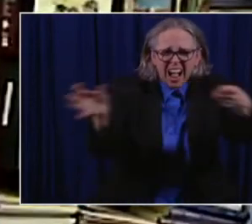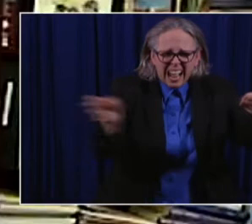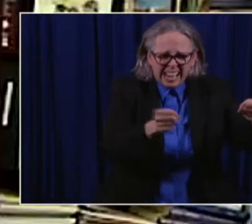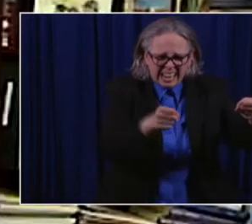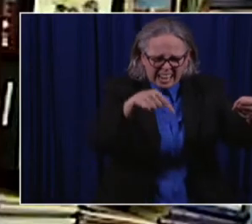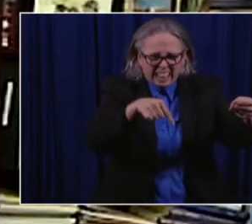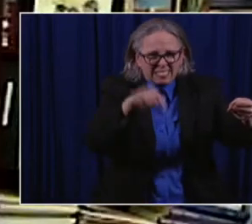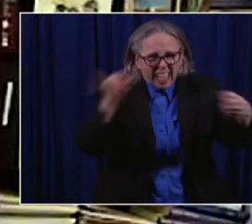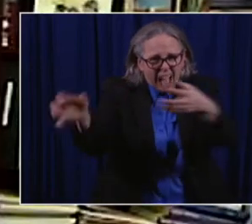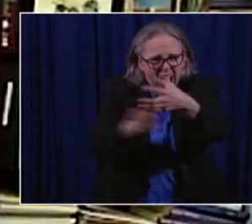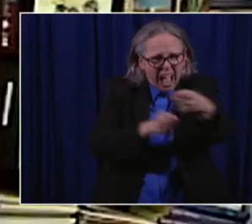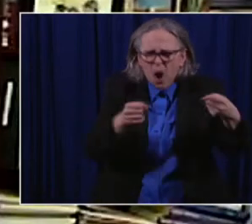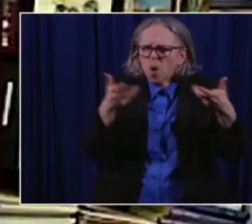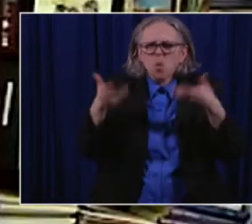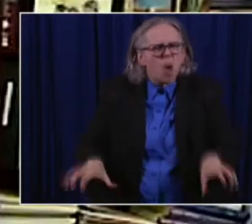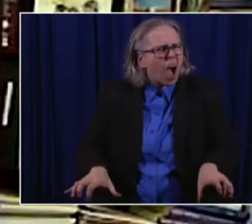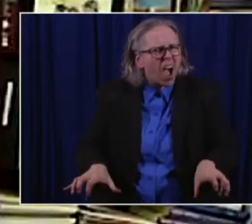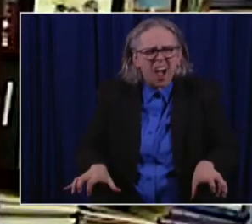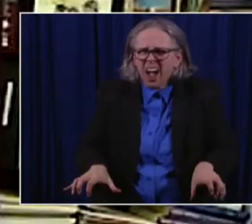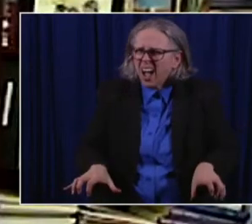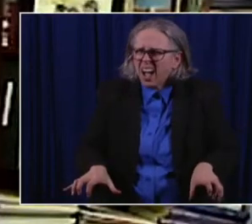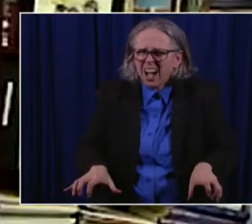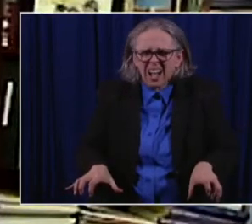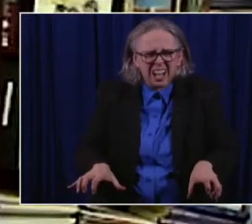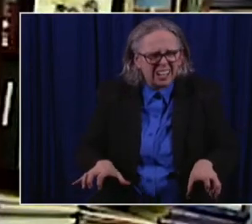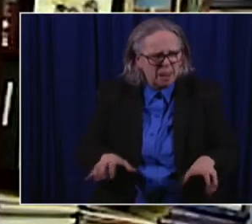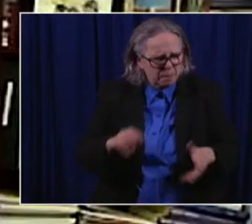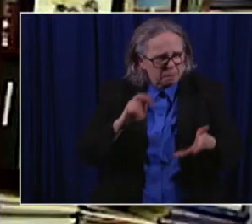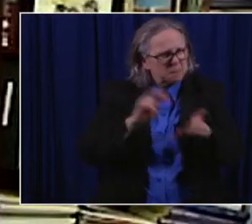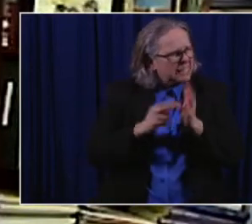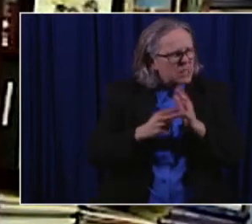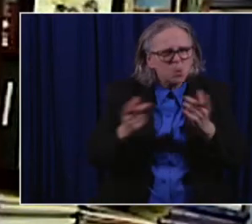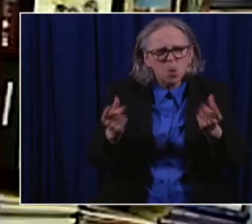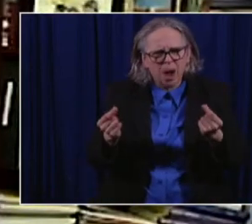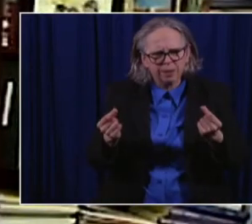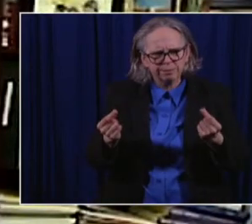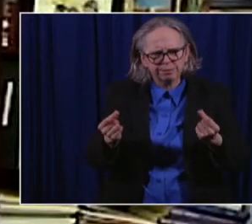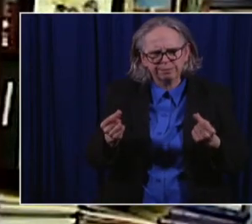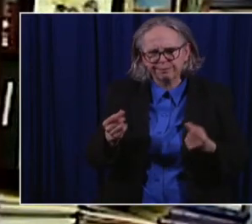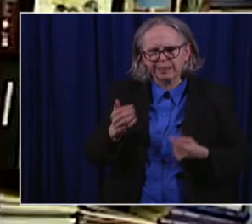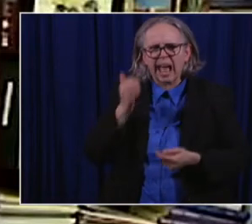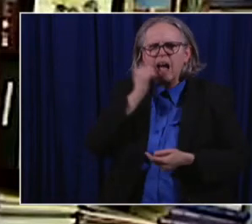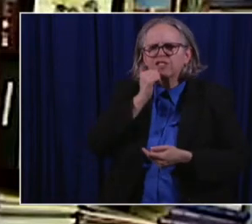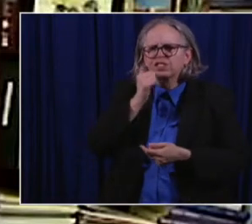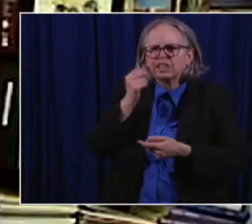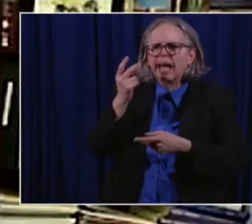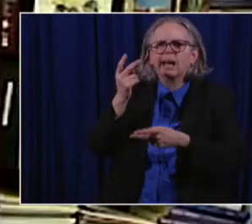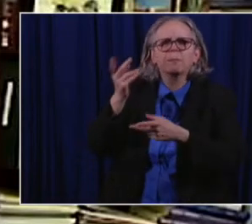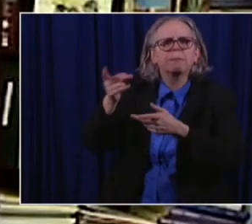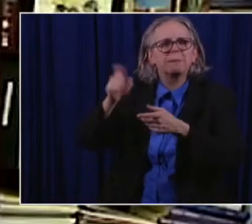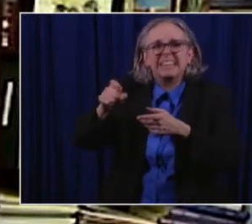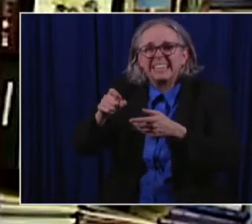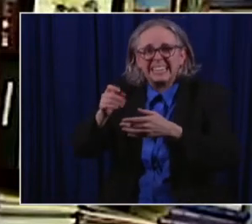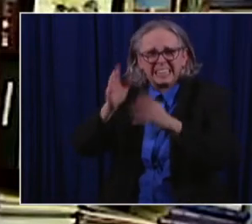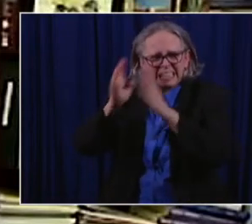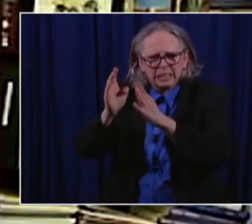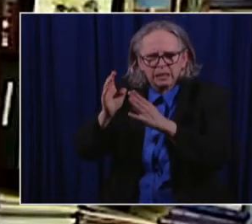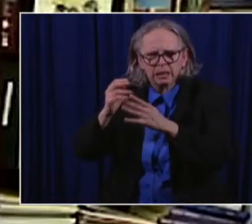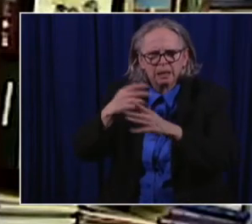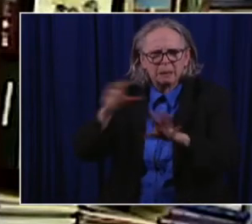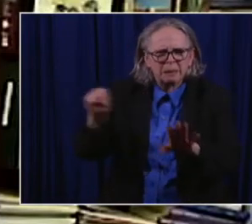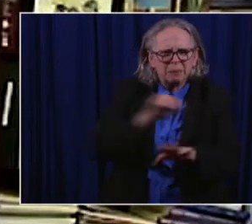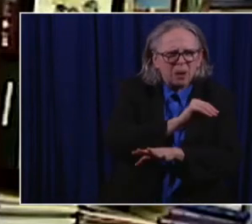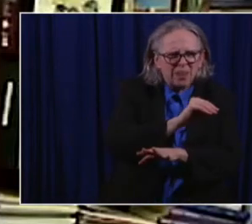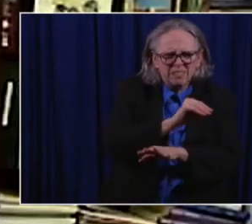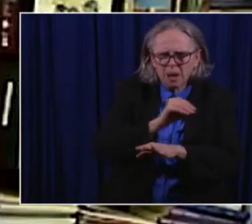site like that. We would have to postpone a lot more than what we're postponing now to get there. So we're all hoping against hope we don't need